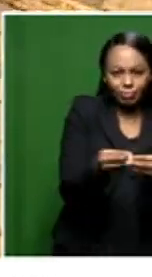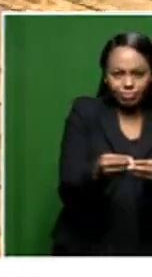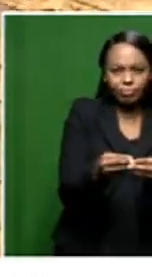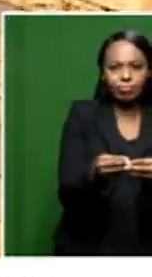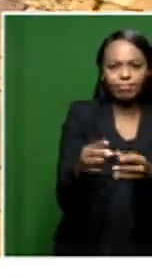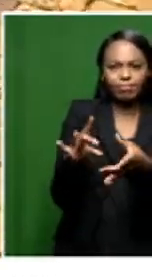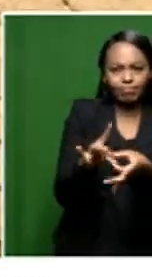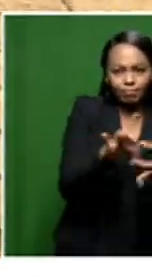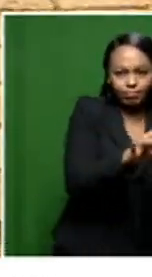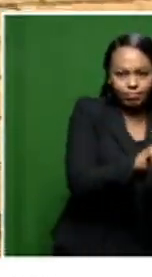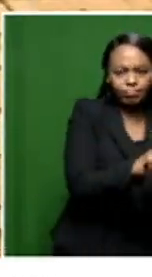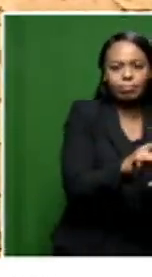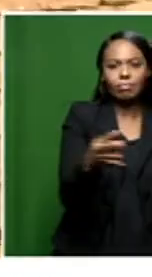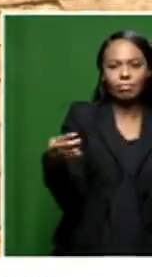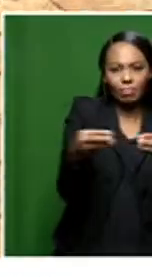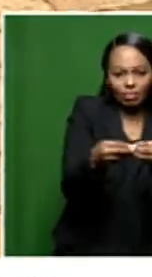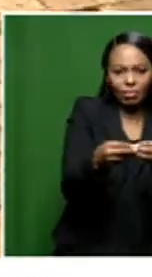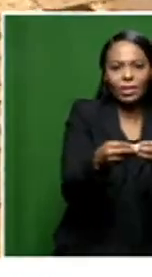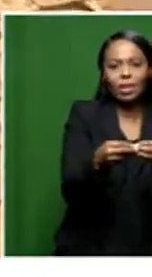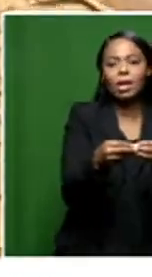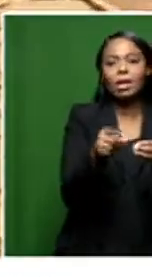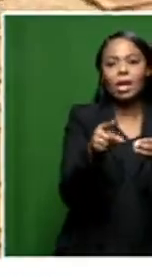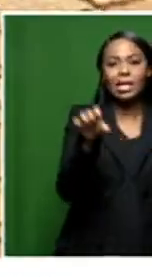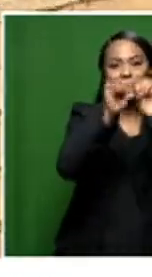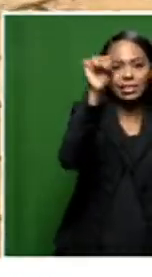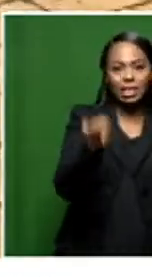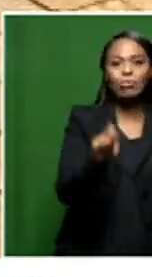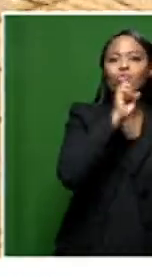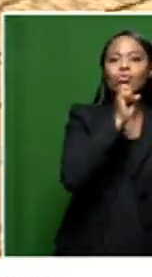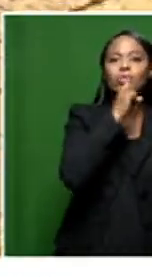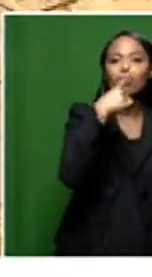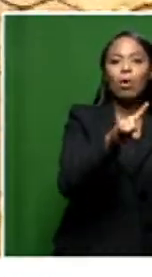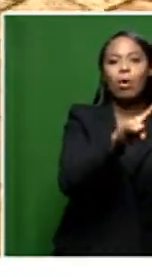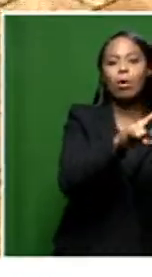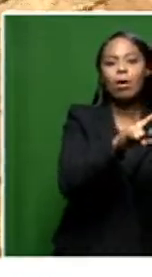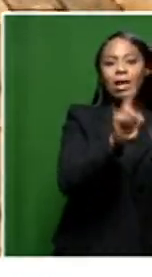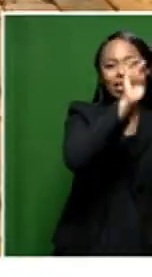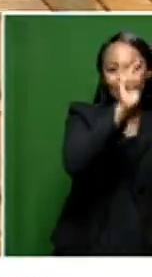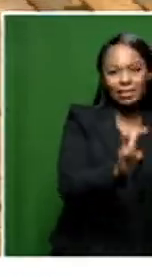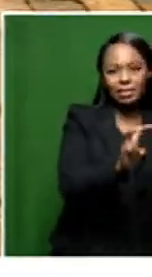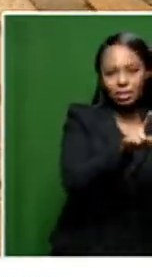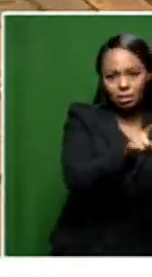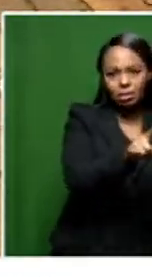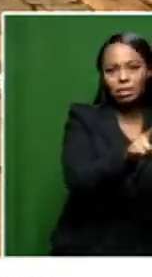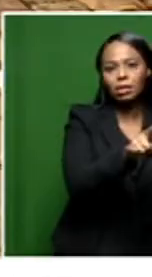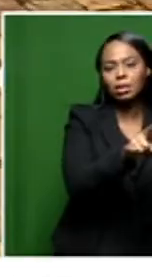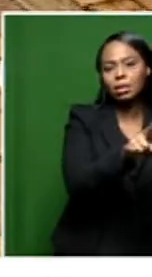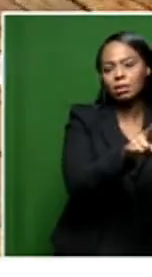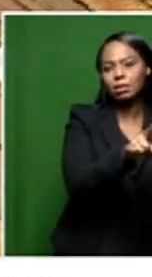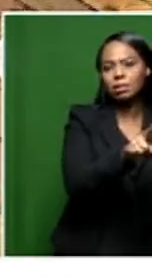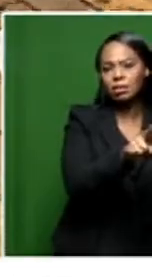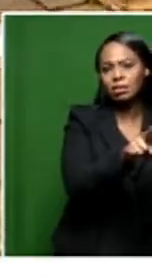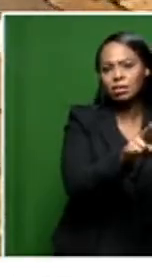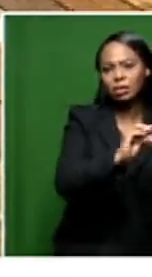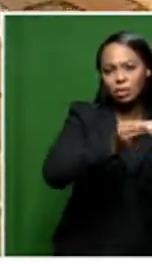encased. And it's basically that direct drive system. It uses the user's power in the strong leg muscles to actually rotate